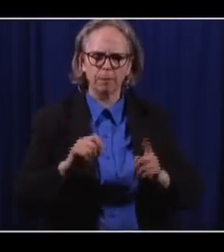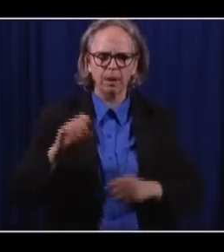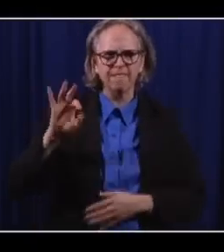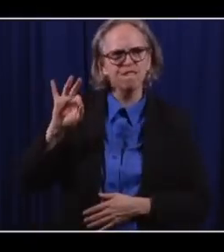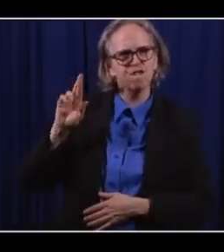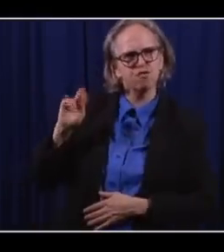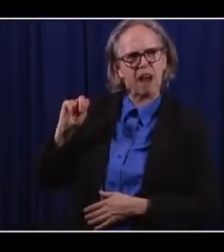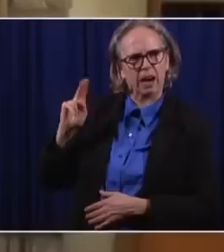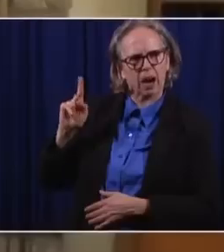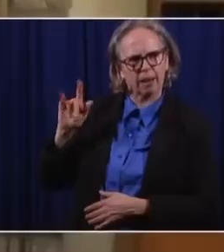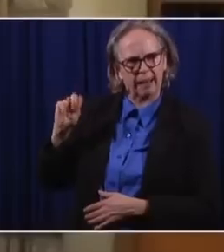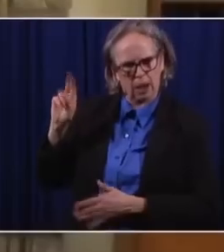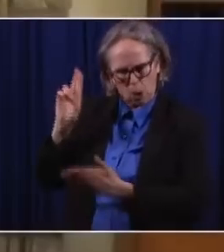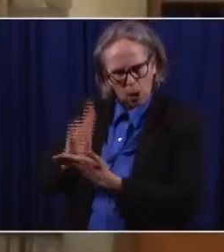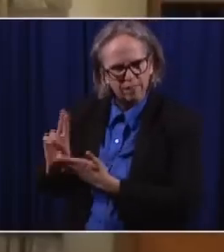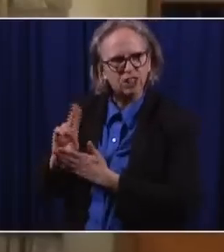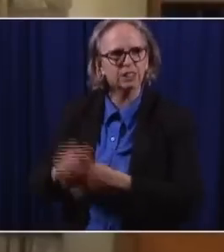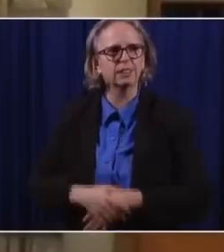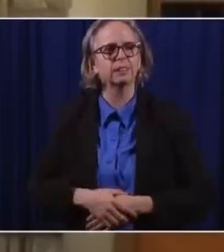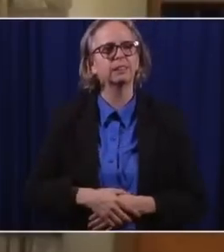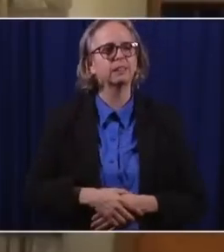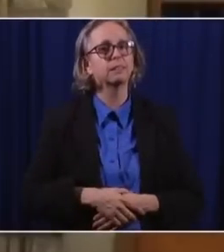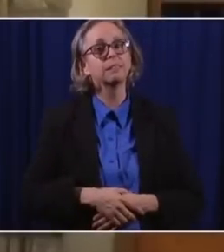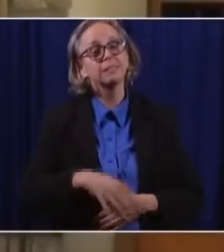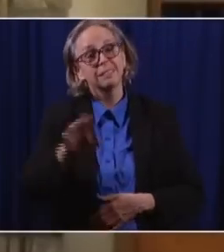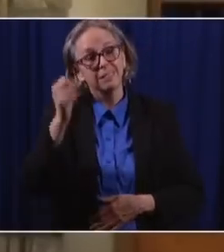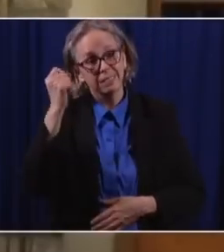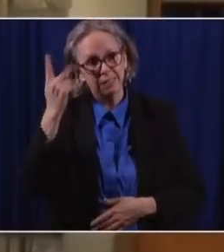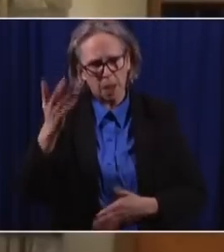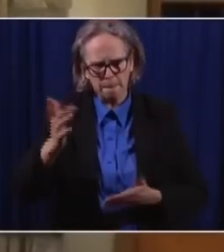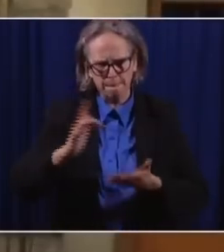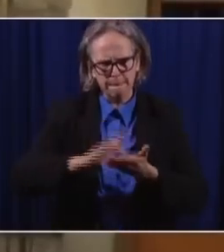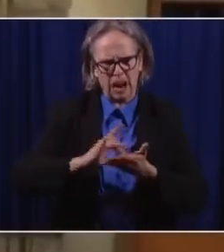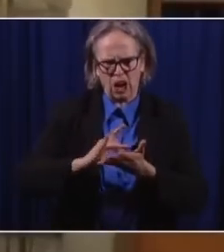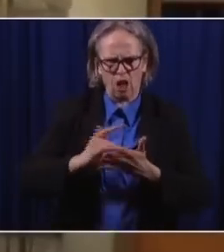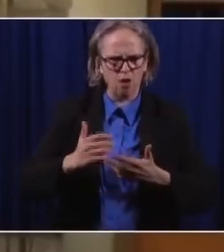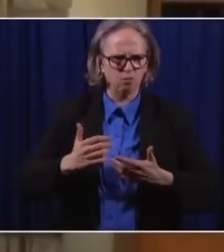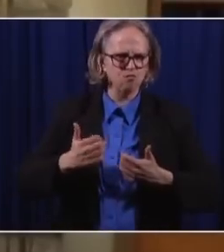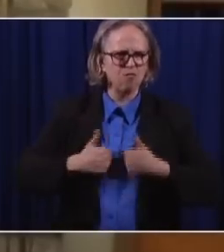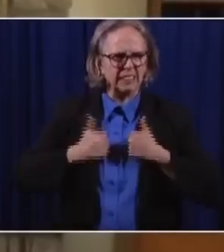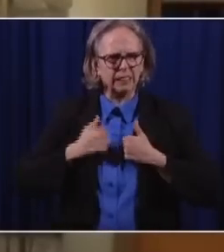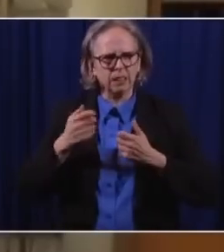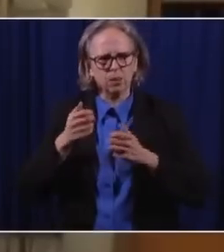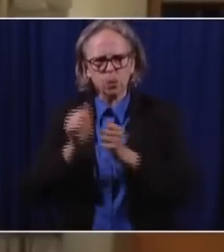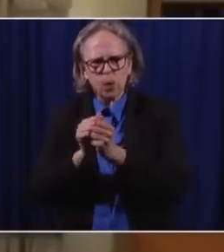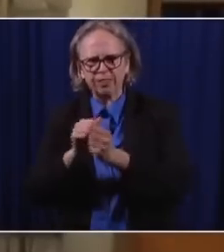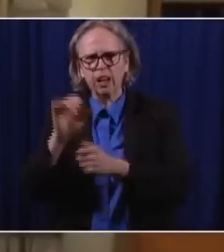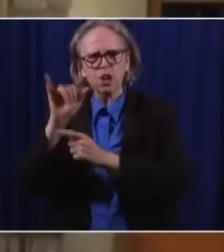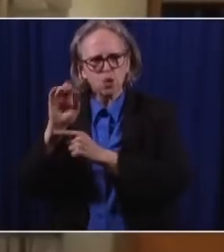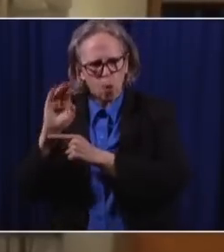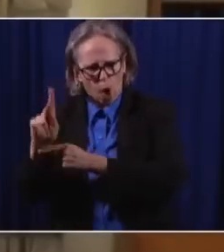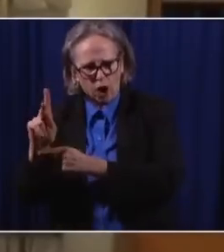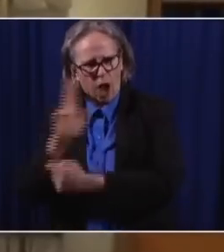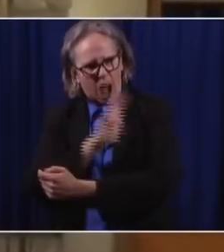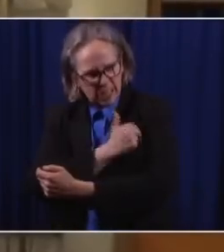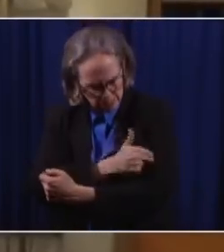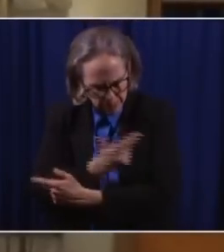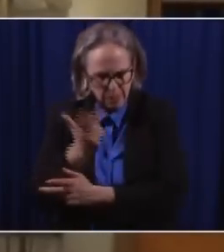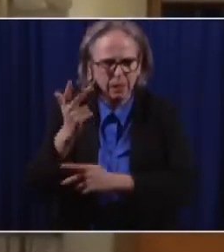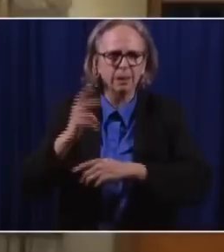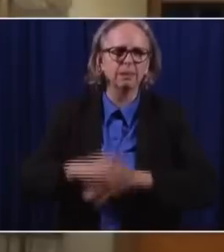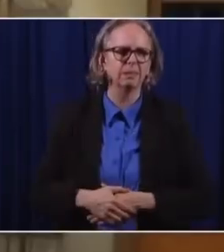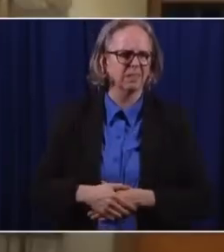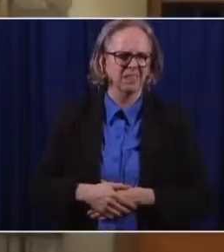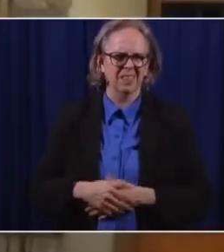York Hospital in York, Pennsylvania. He's become a nationally recognized physician leader with an impressive track record of